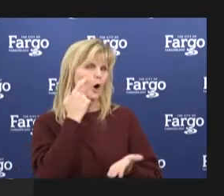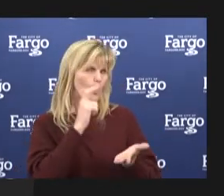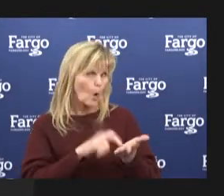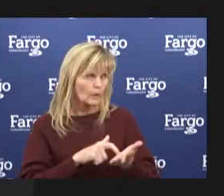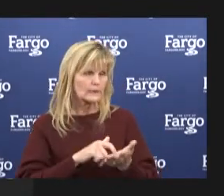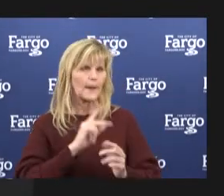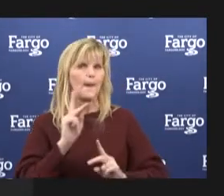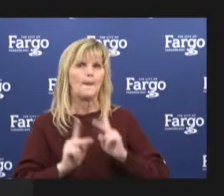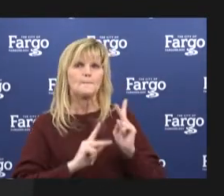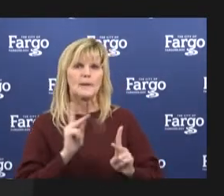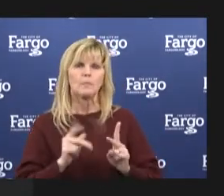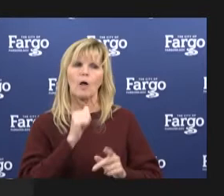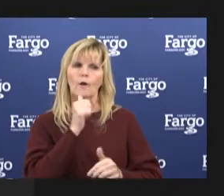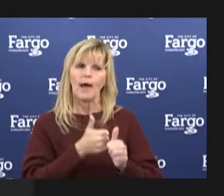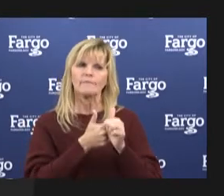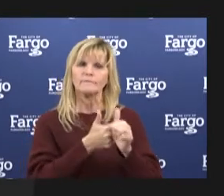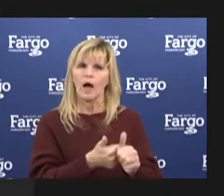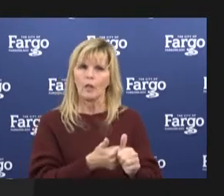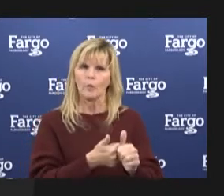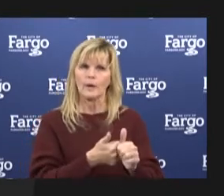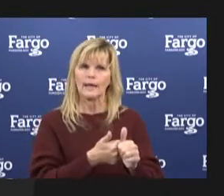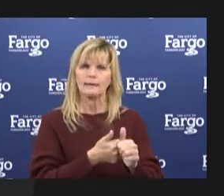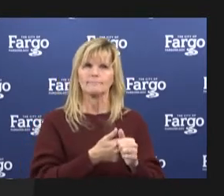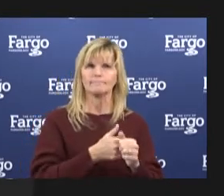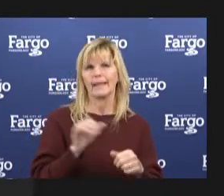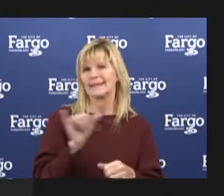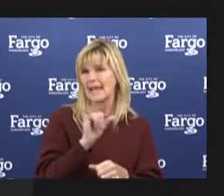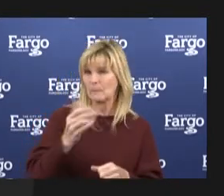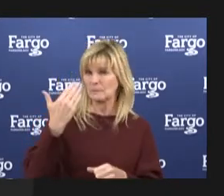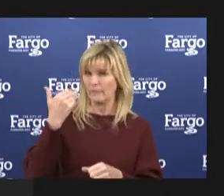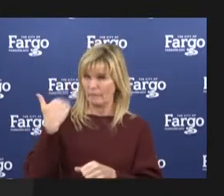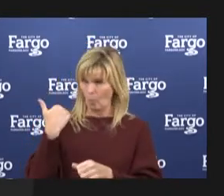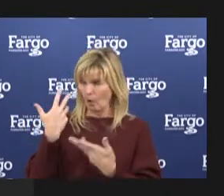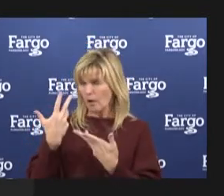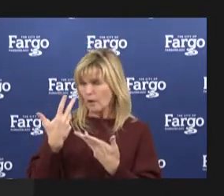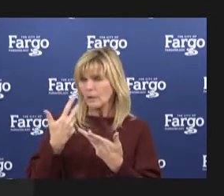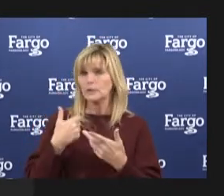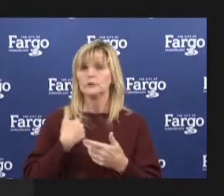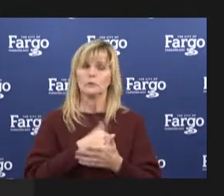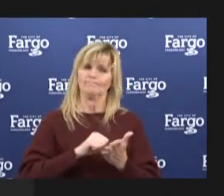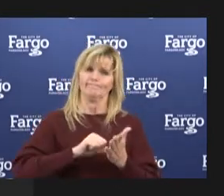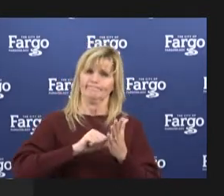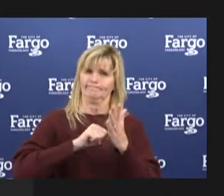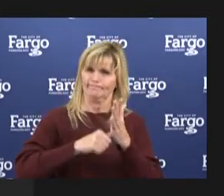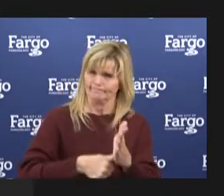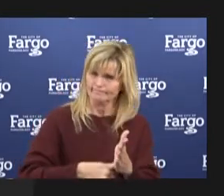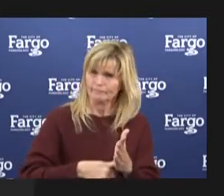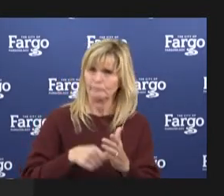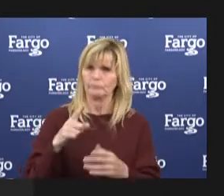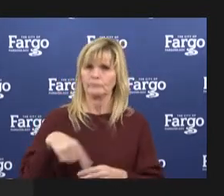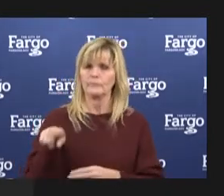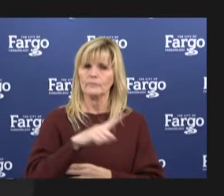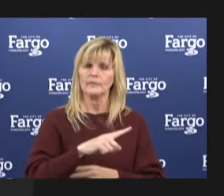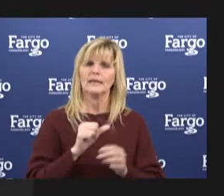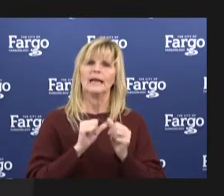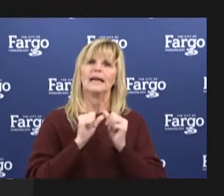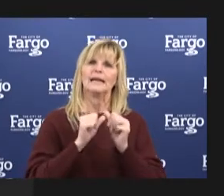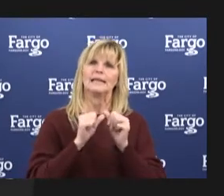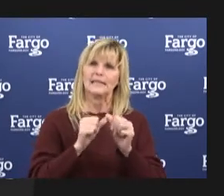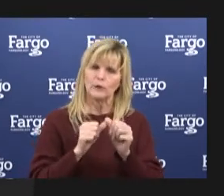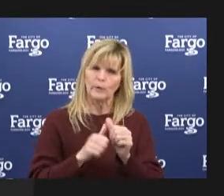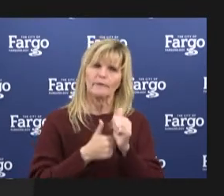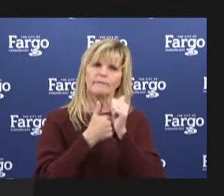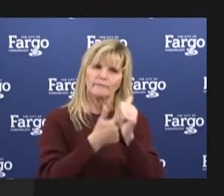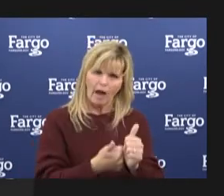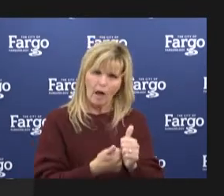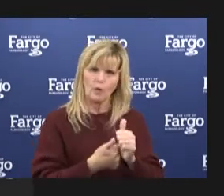are not following guidance as much as they used to. So we're really trying to stress the importance of continuing that guidance.